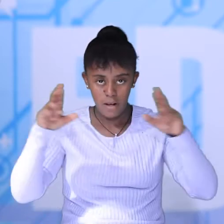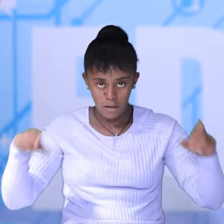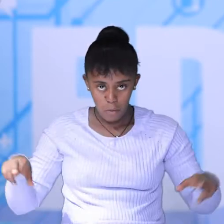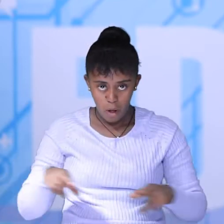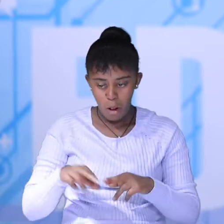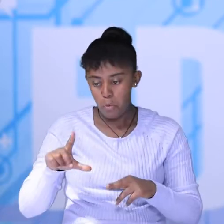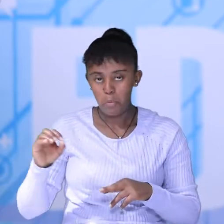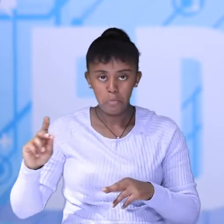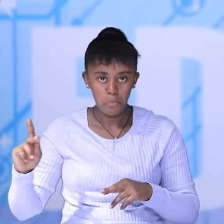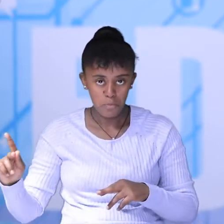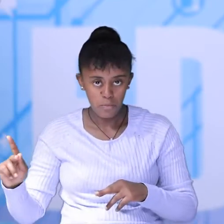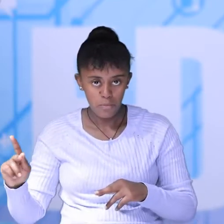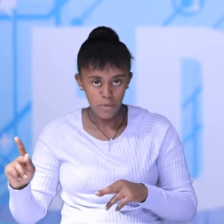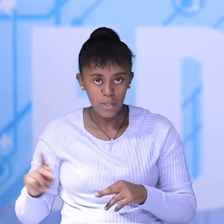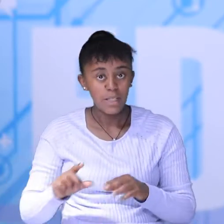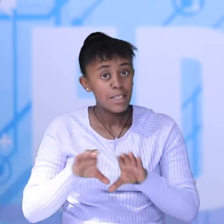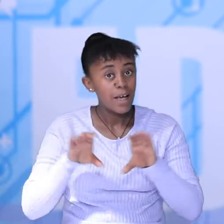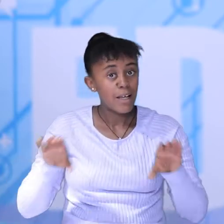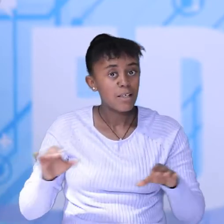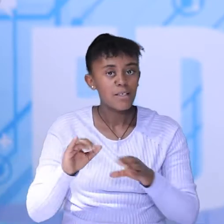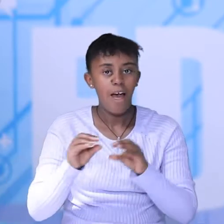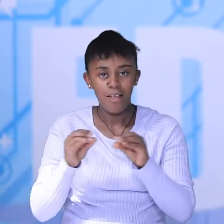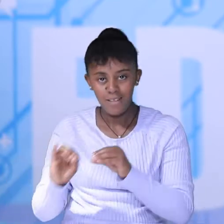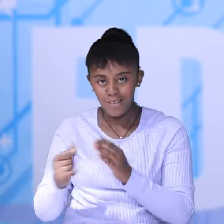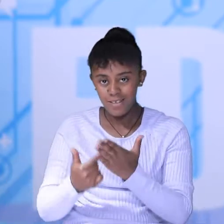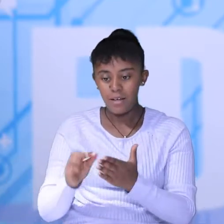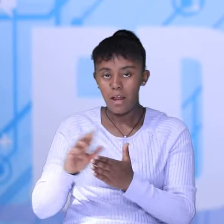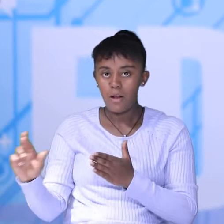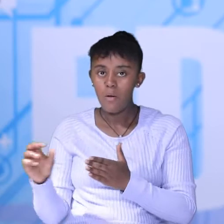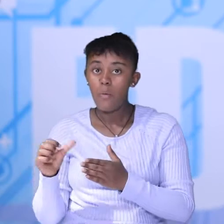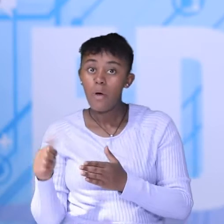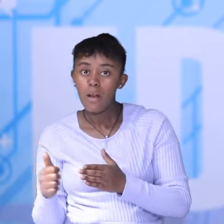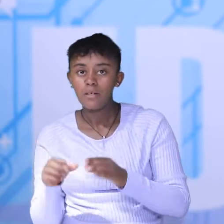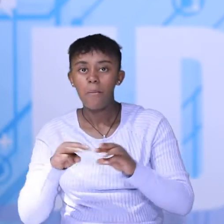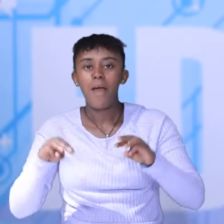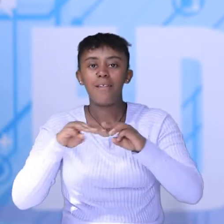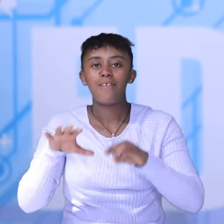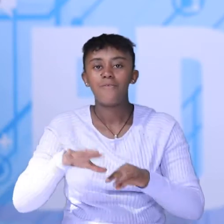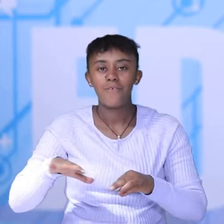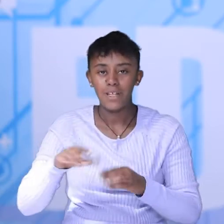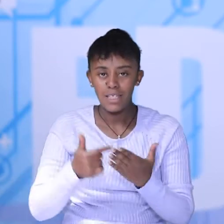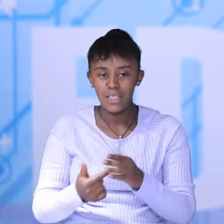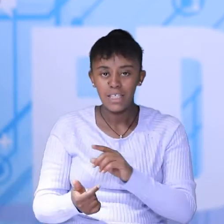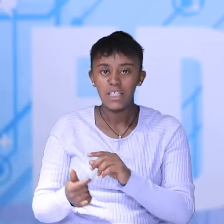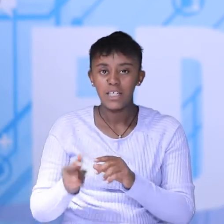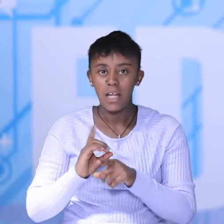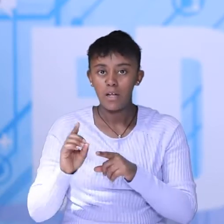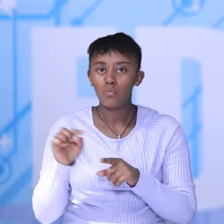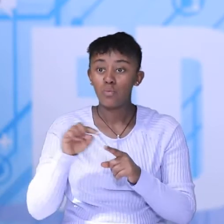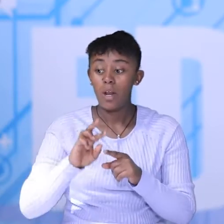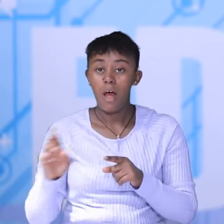loop, the current is acting in this direction, whereas the magnetic field are acting in this direction, to the